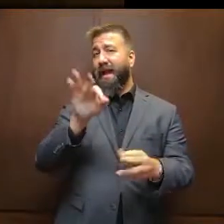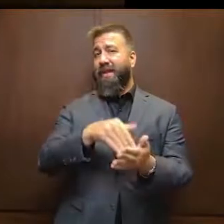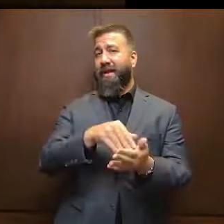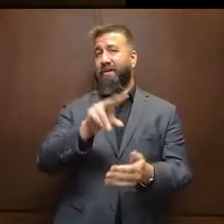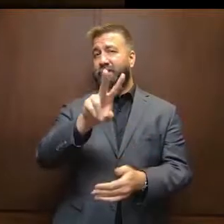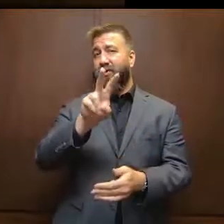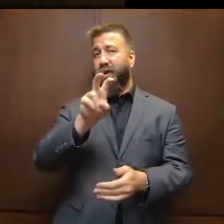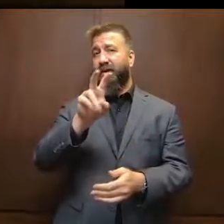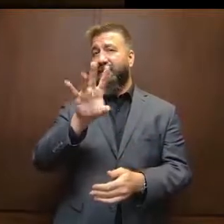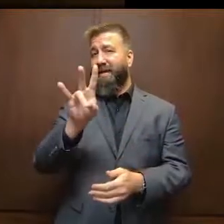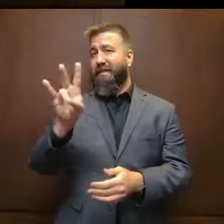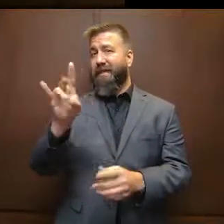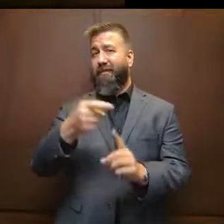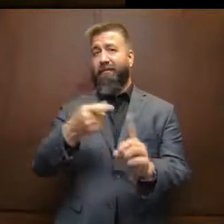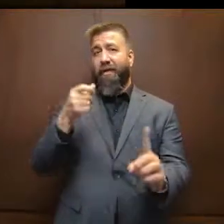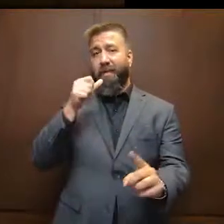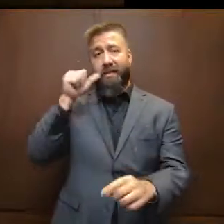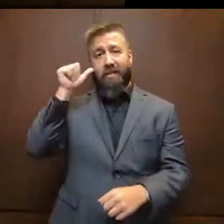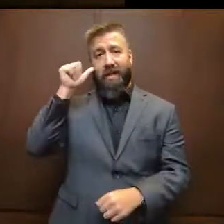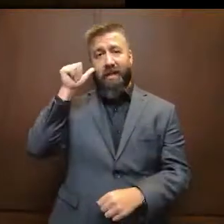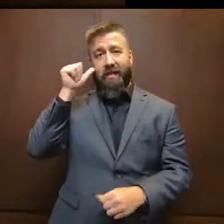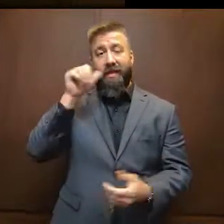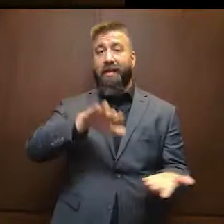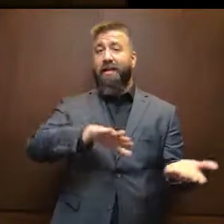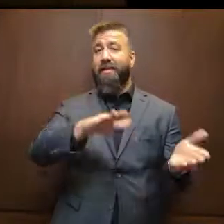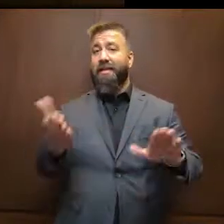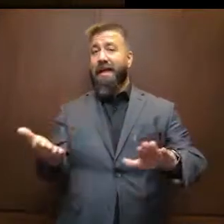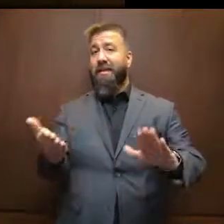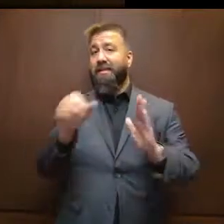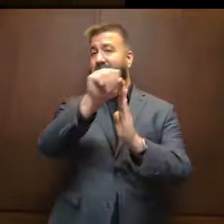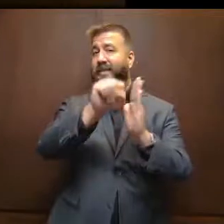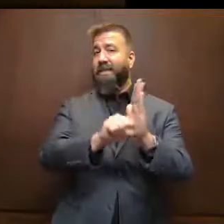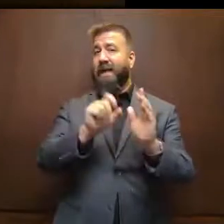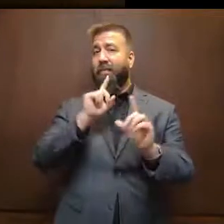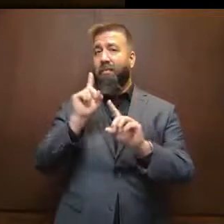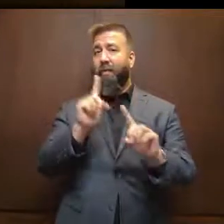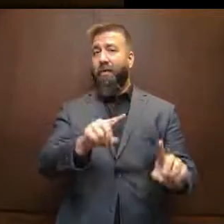9,277 from yesterday. And for deaths, the state is reporting